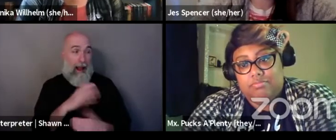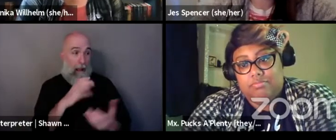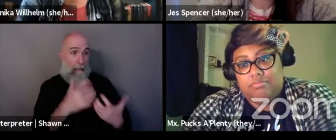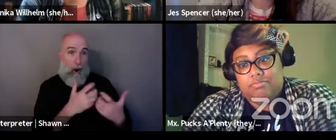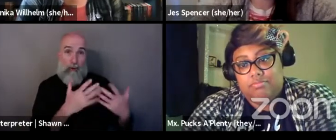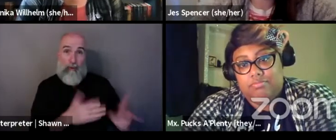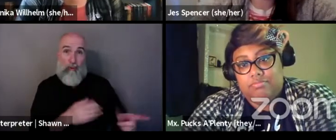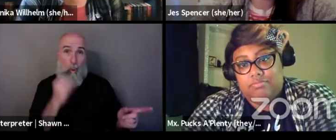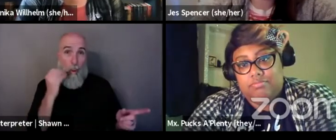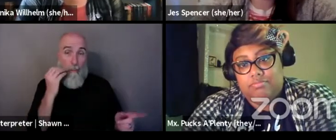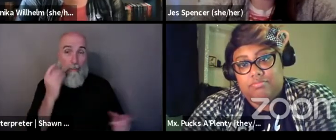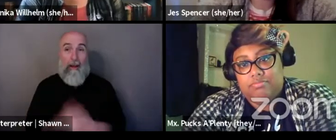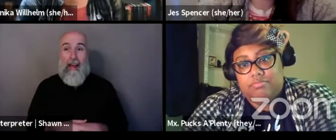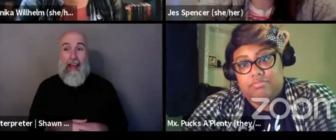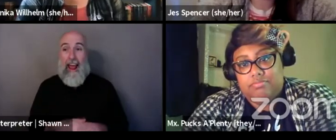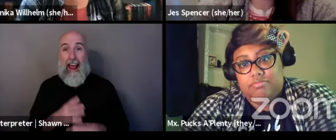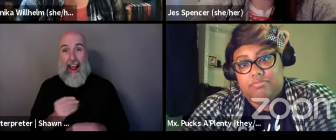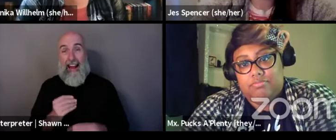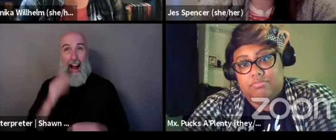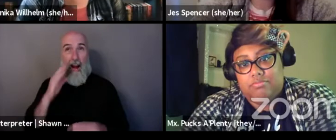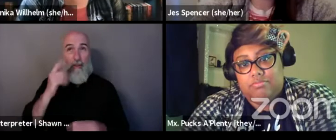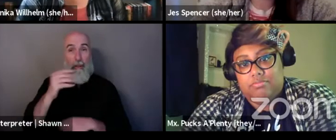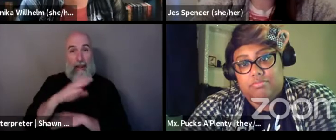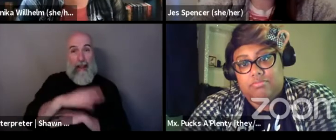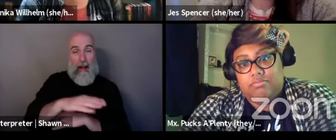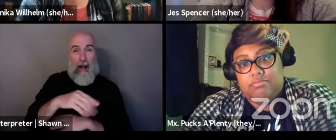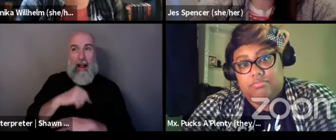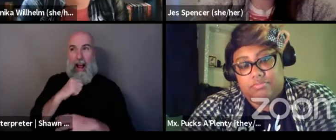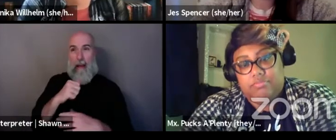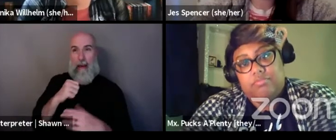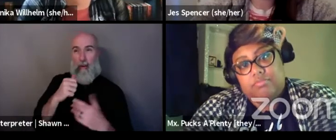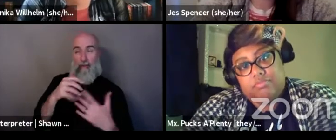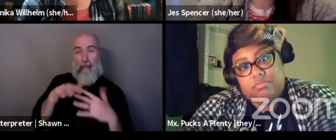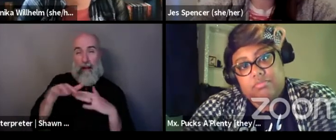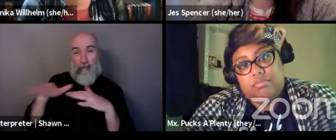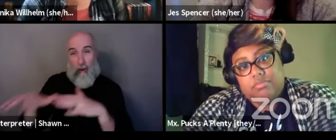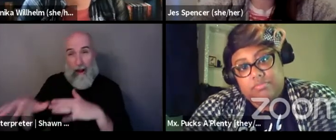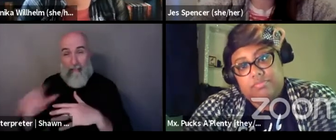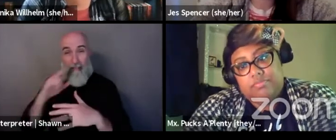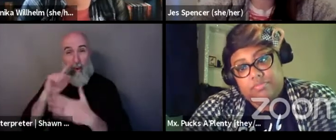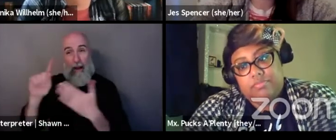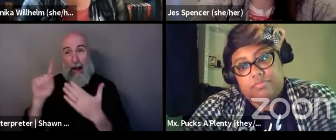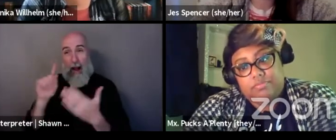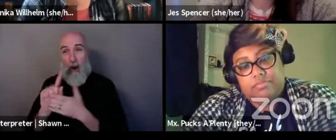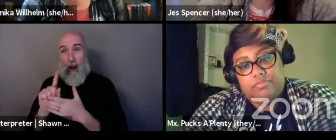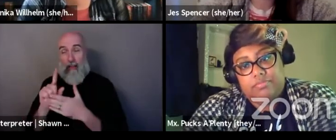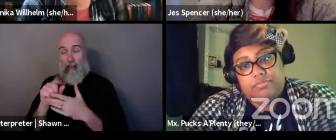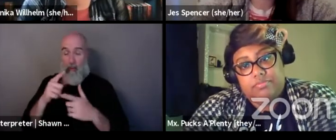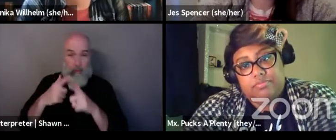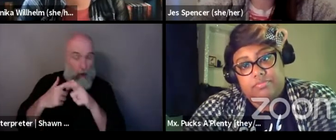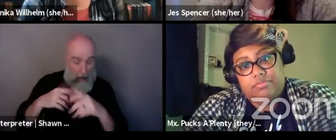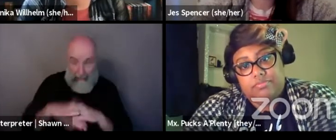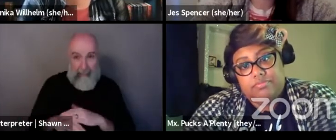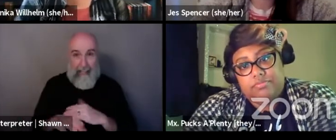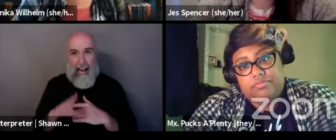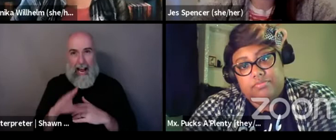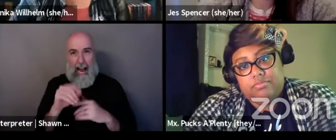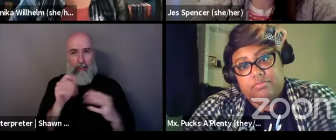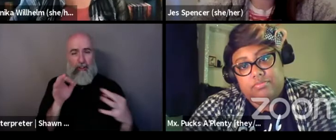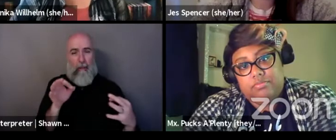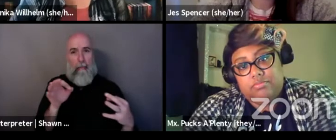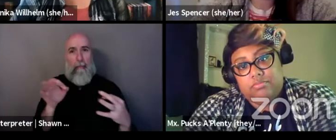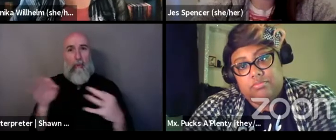I know that it's a little later, I'm not fighting traffic for an hour and then racing in, and just moving that